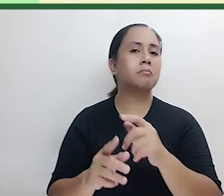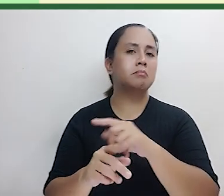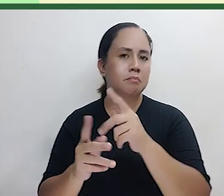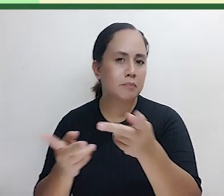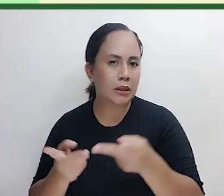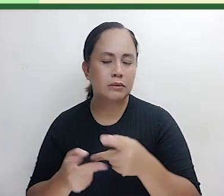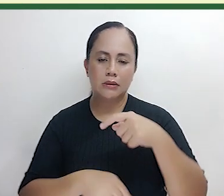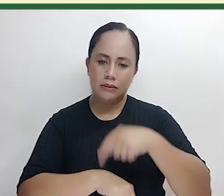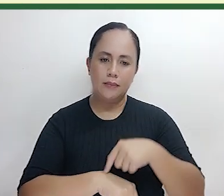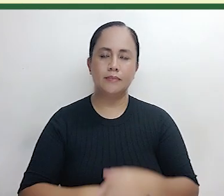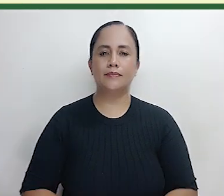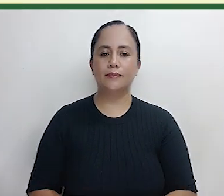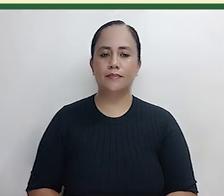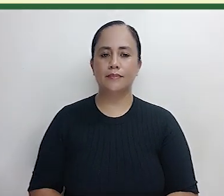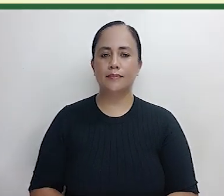place and time.